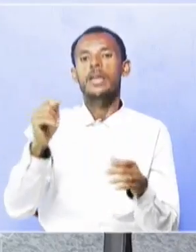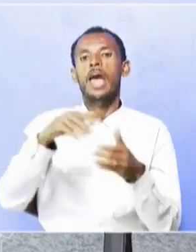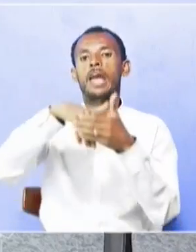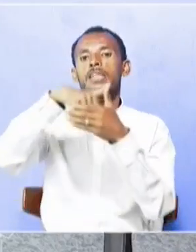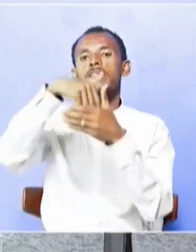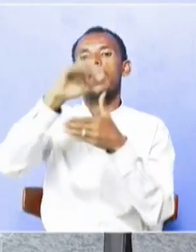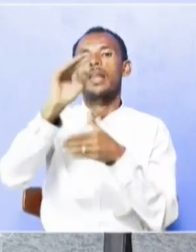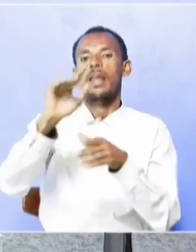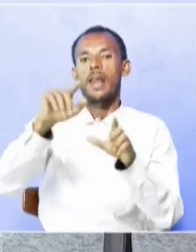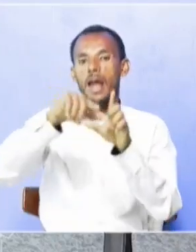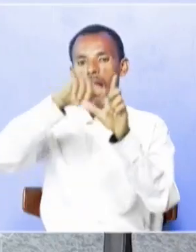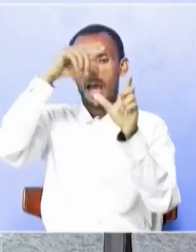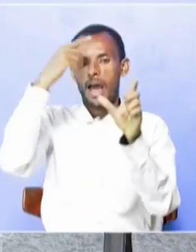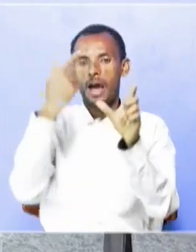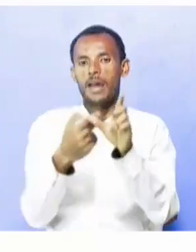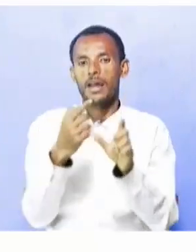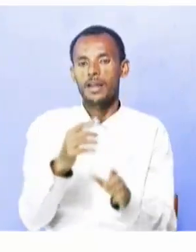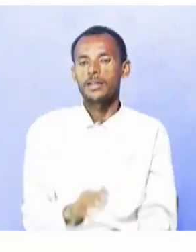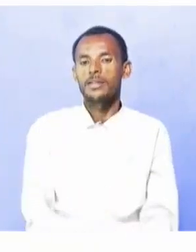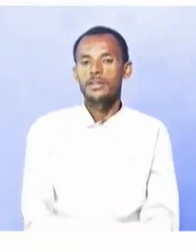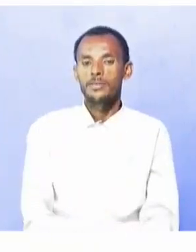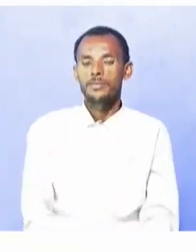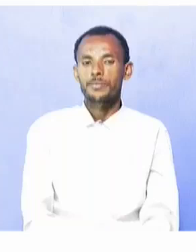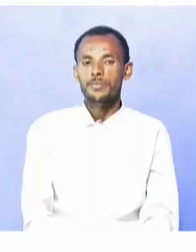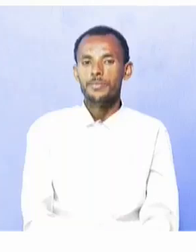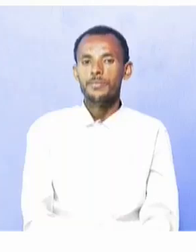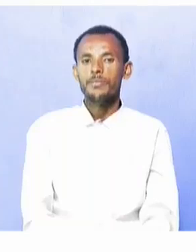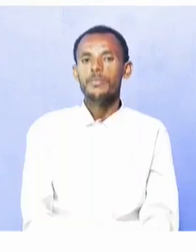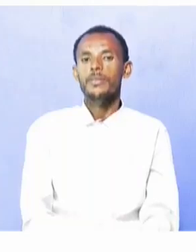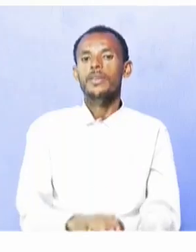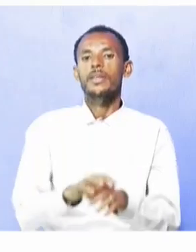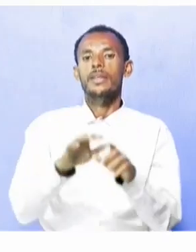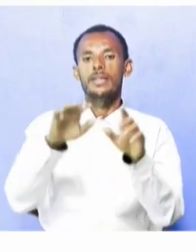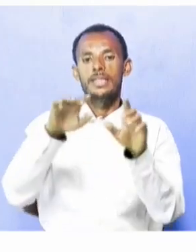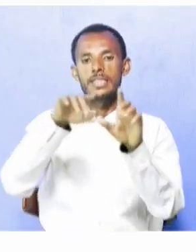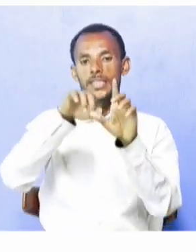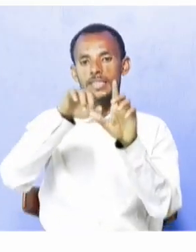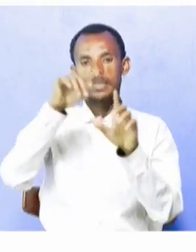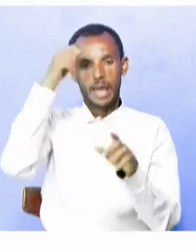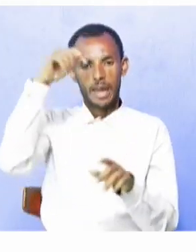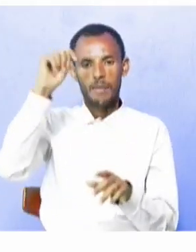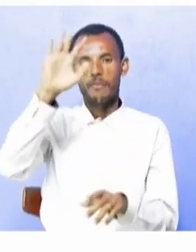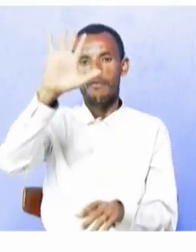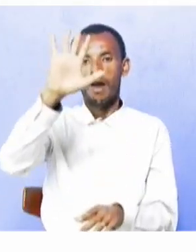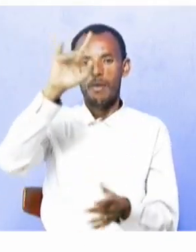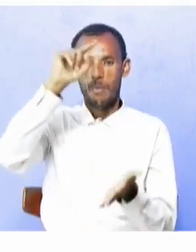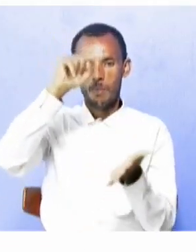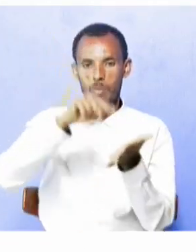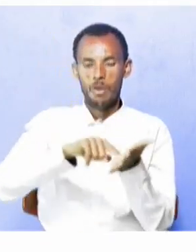angles, okay? Theorem 5.2,